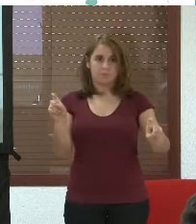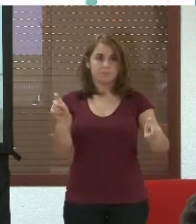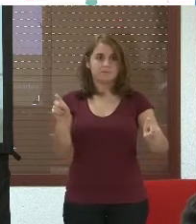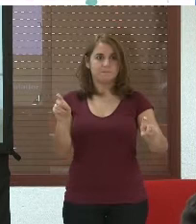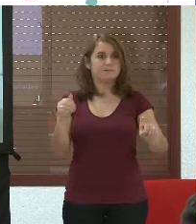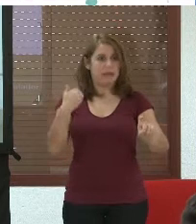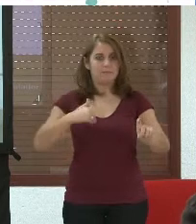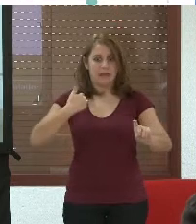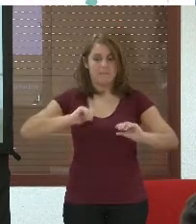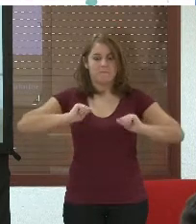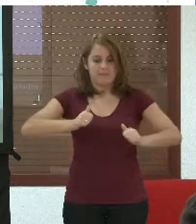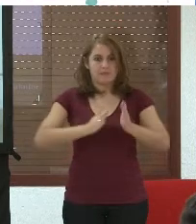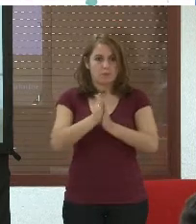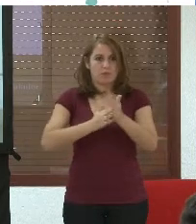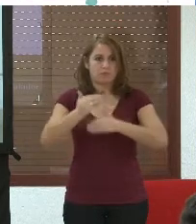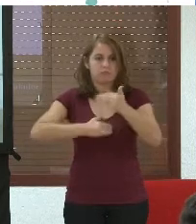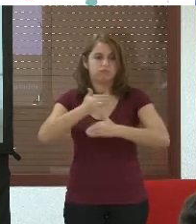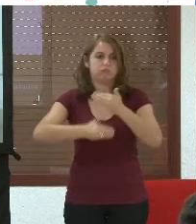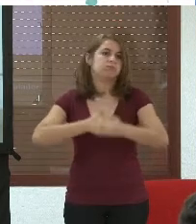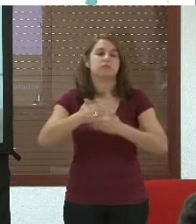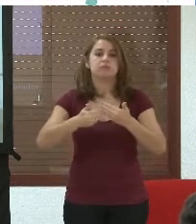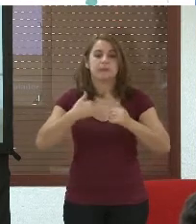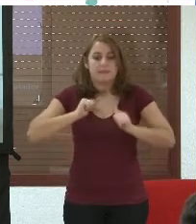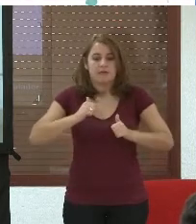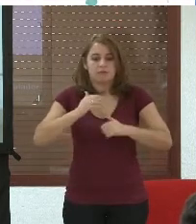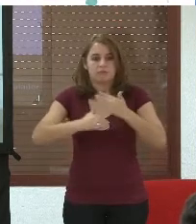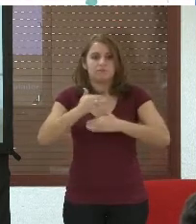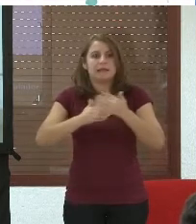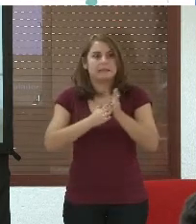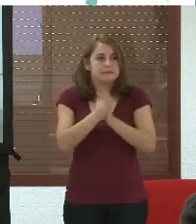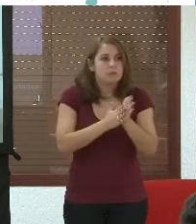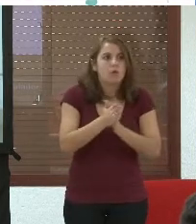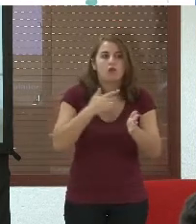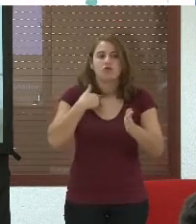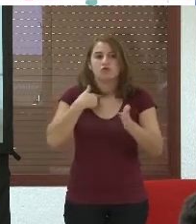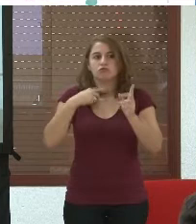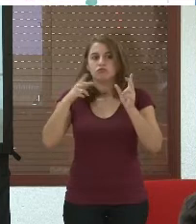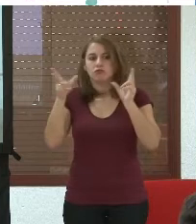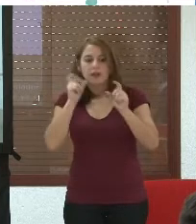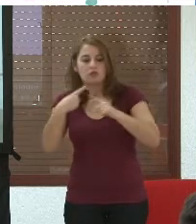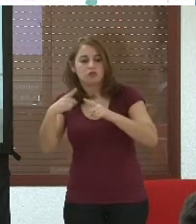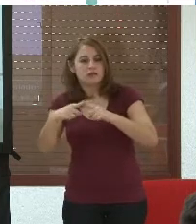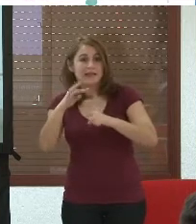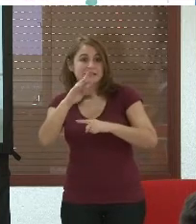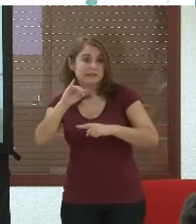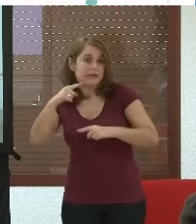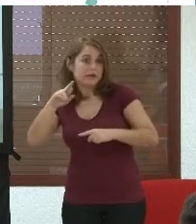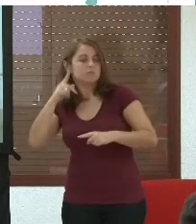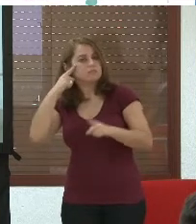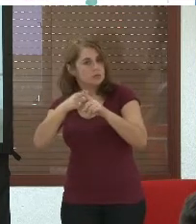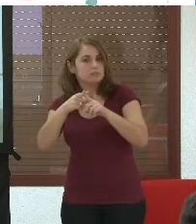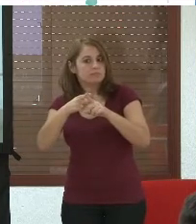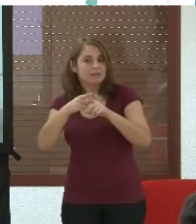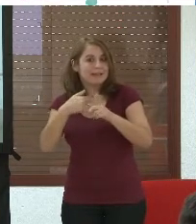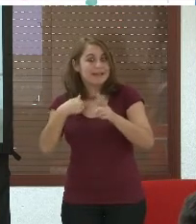cortical receptor that the stimulation has begun. It starts to send the stimuli as well as trigger signals